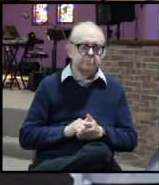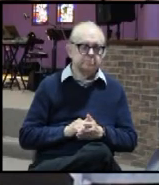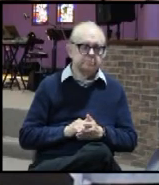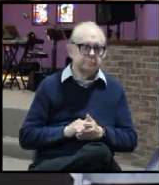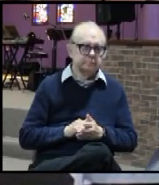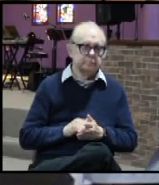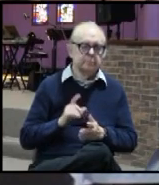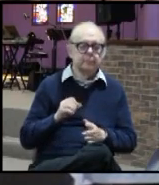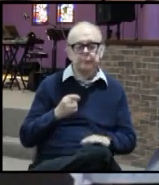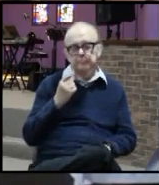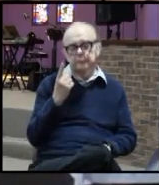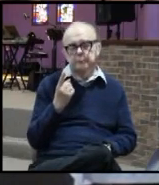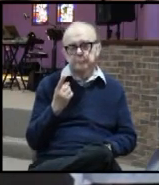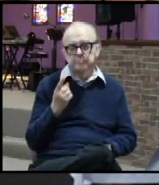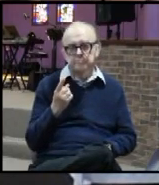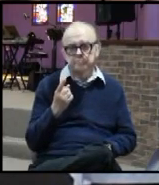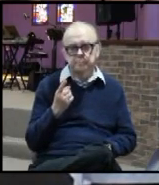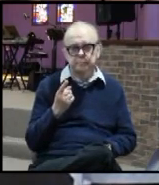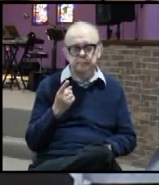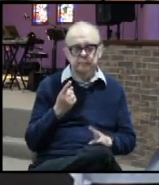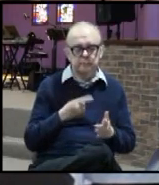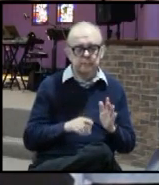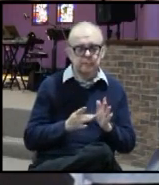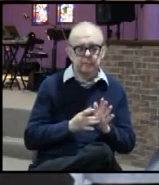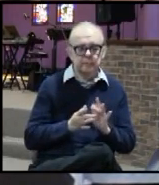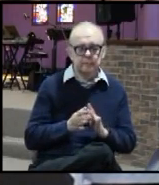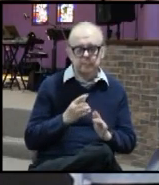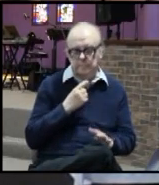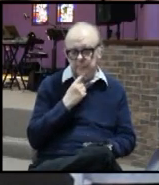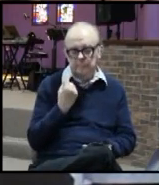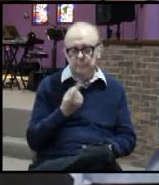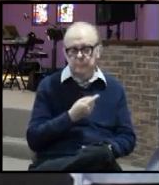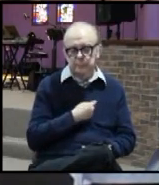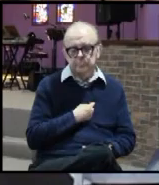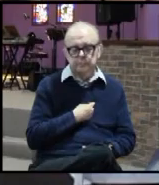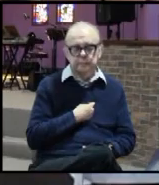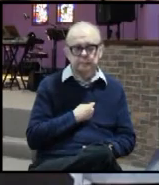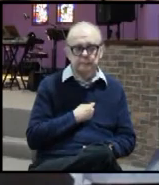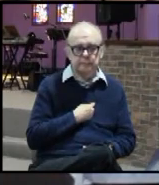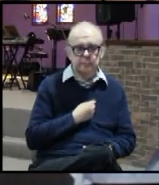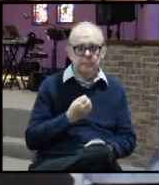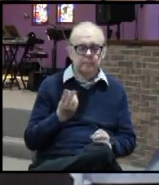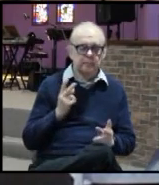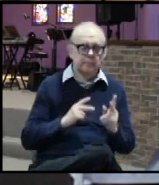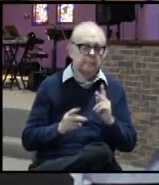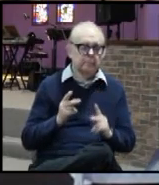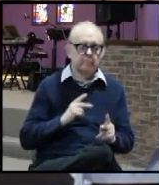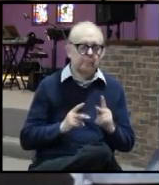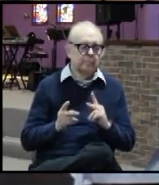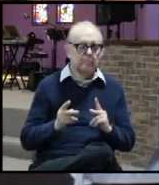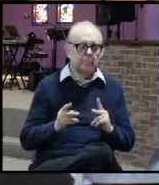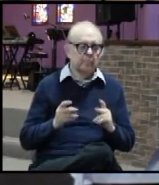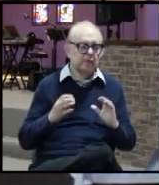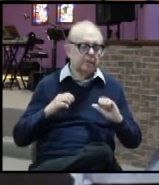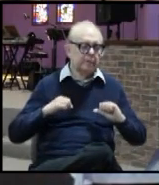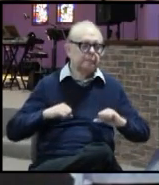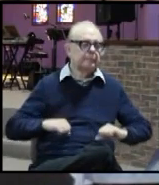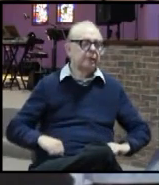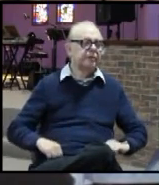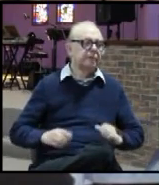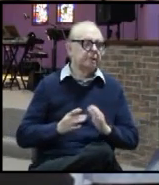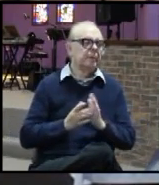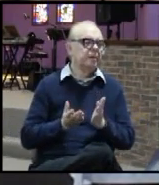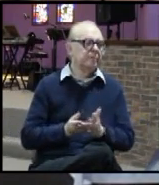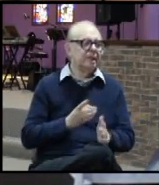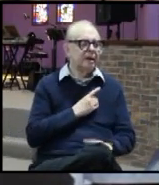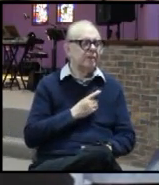you've got to understand that what the Bible is telling us, there were a lot of people who were very depressed in the Bible. David